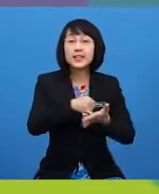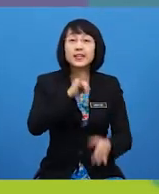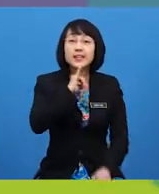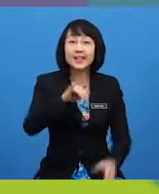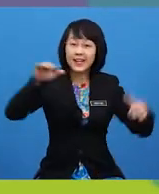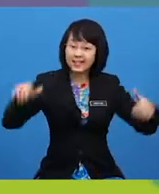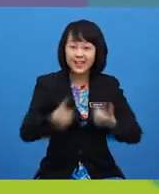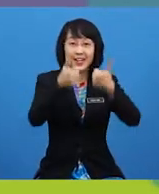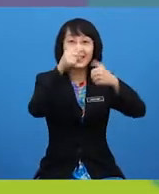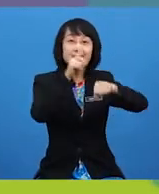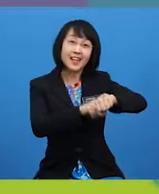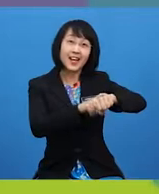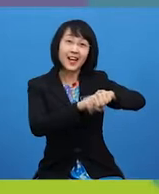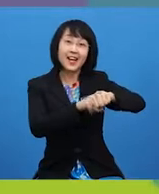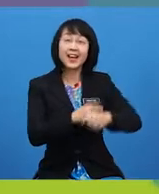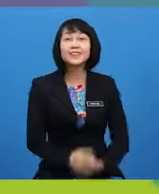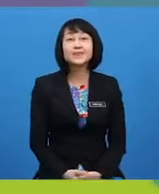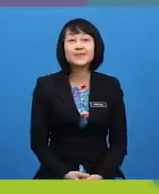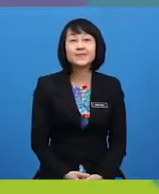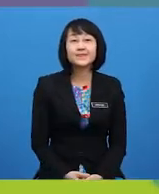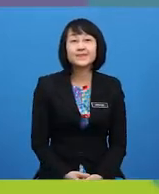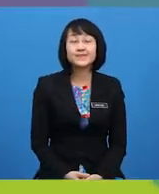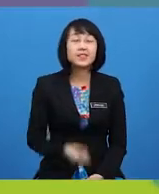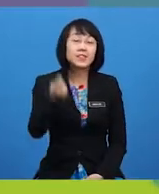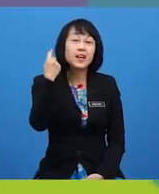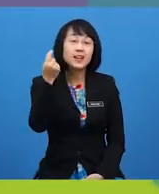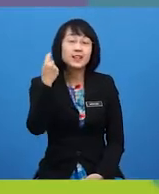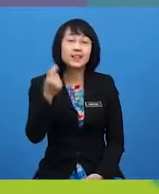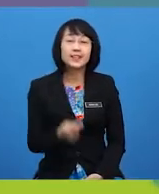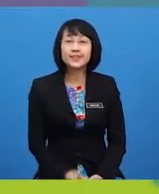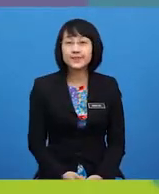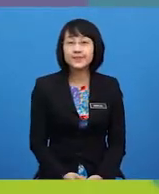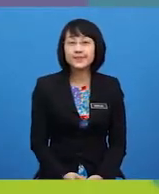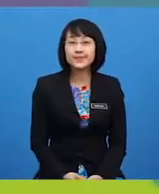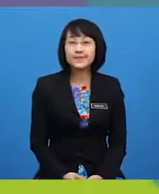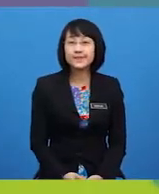you some of the words of preposition of place.